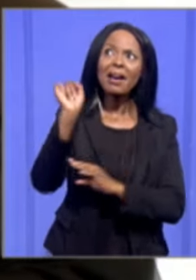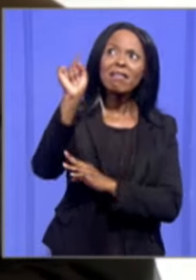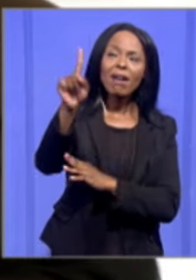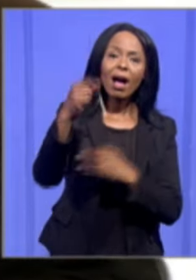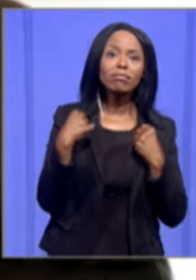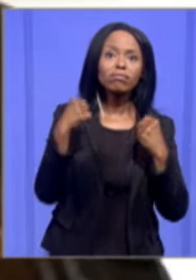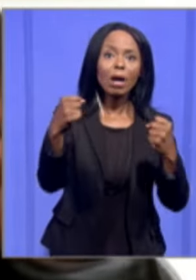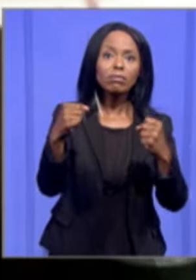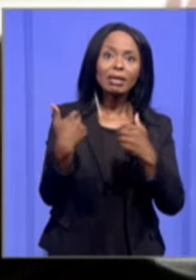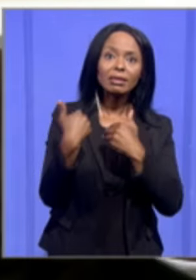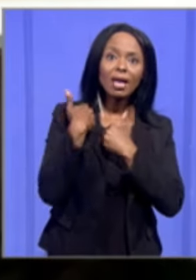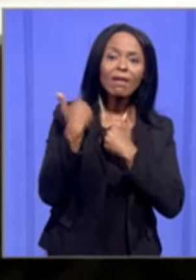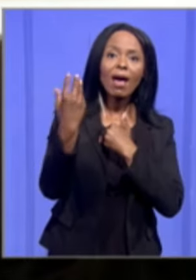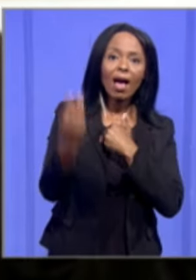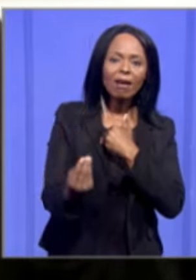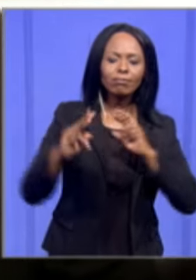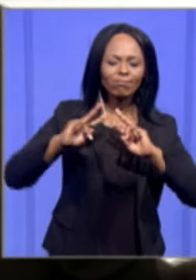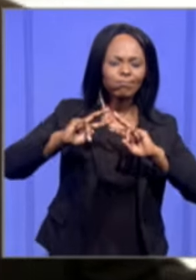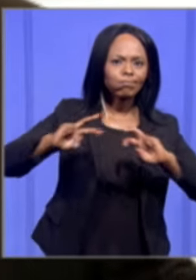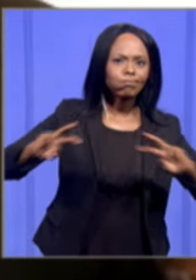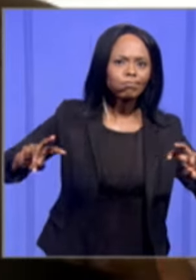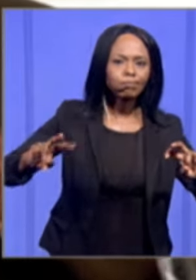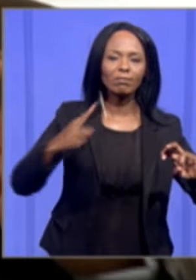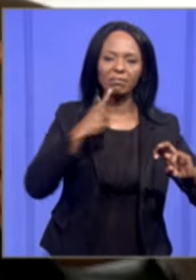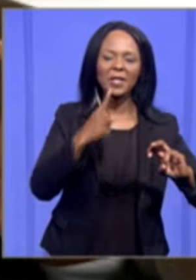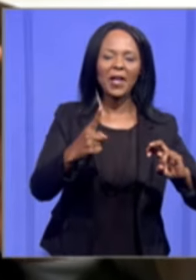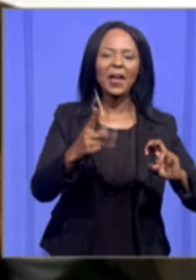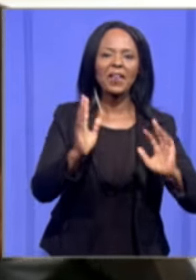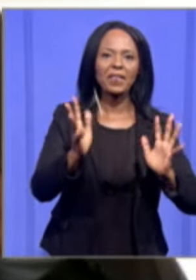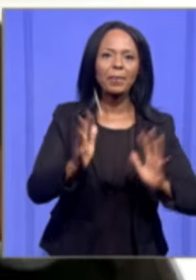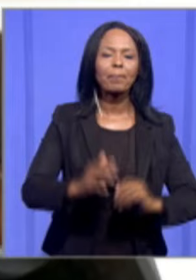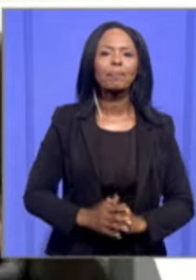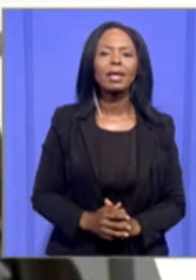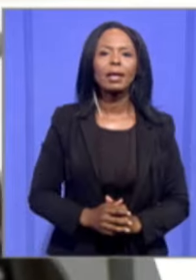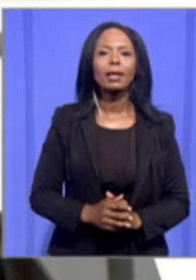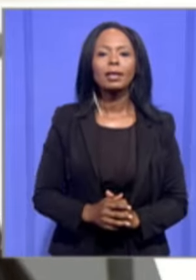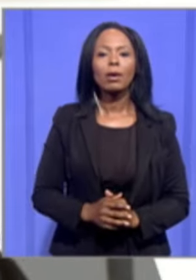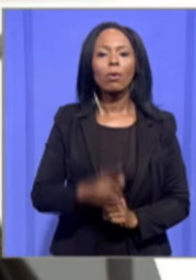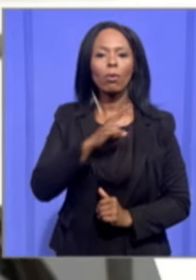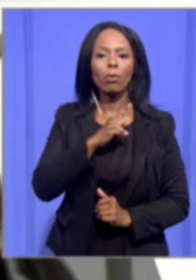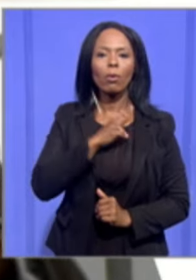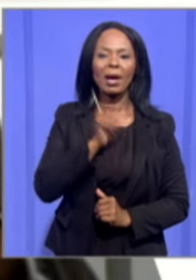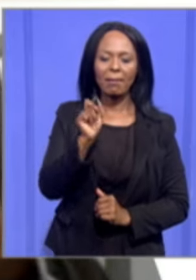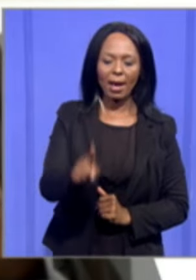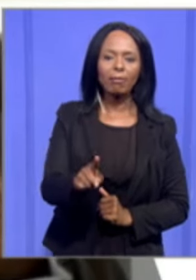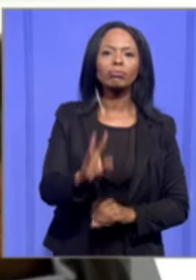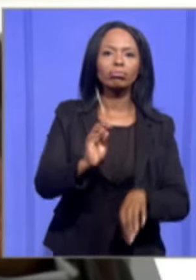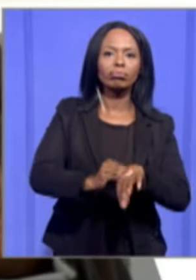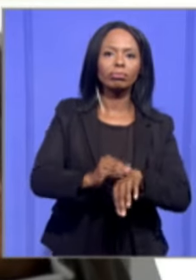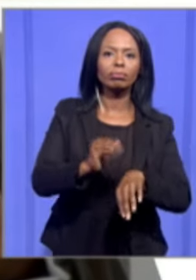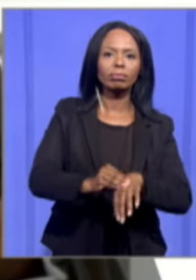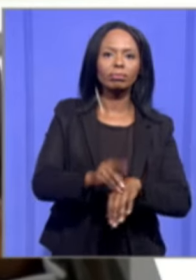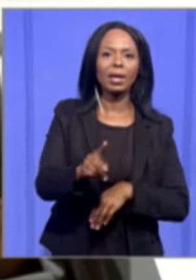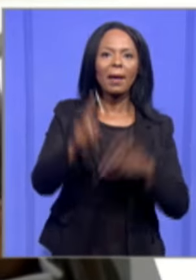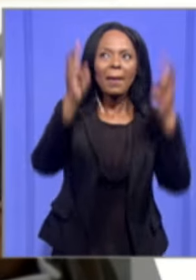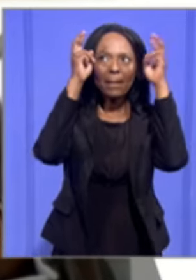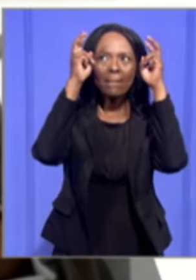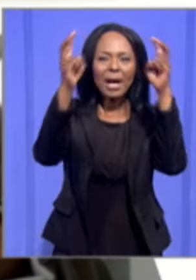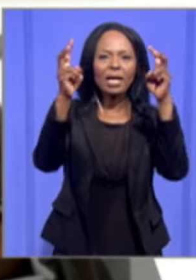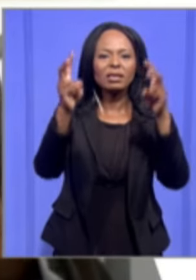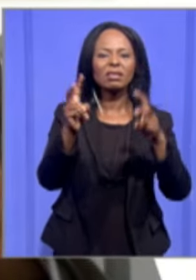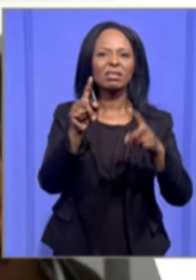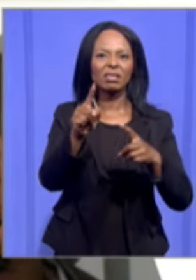distances? Kabona ke ka ba ne ke yona ntho e sa sepela mbotsi ka bese ye